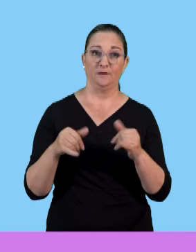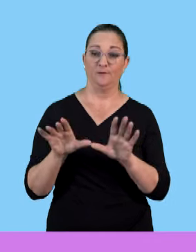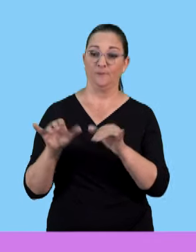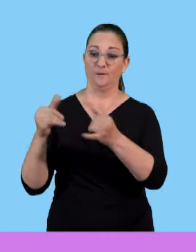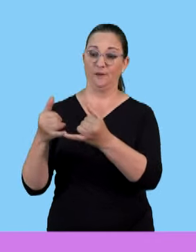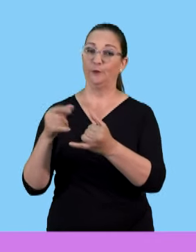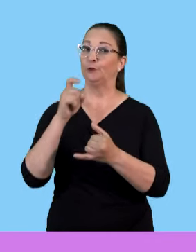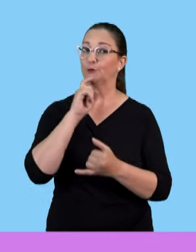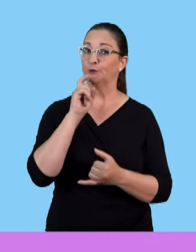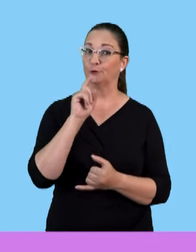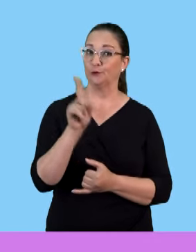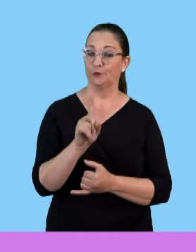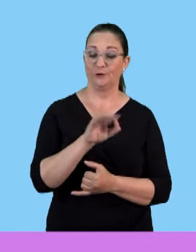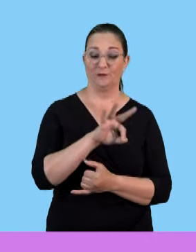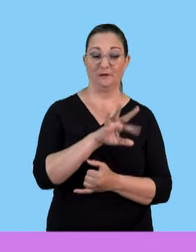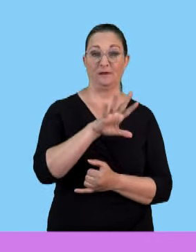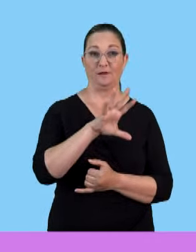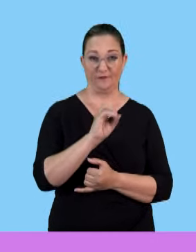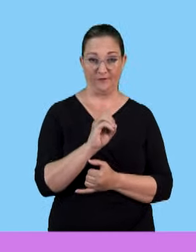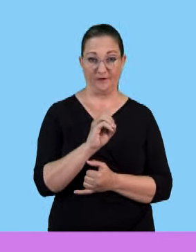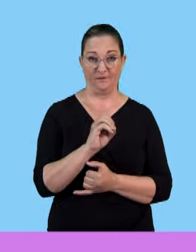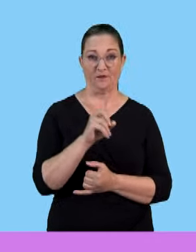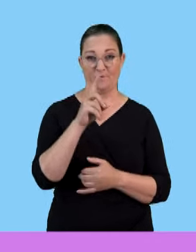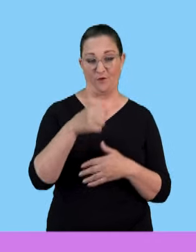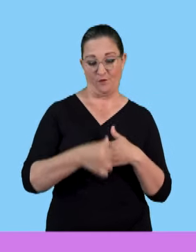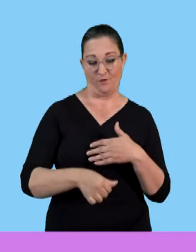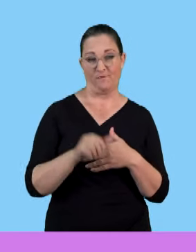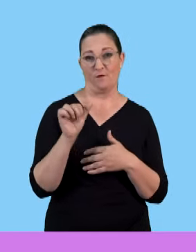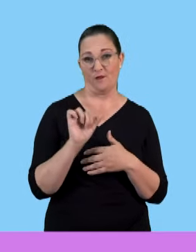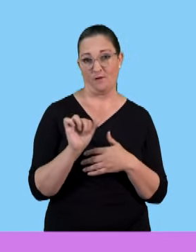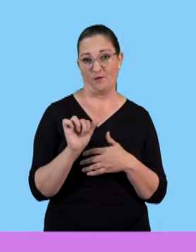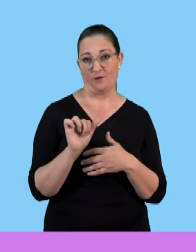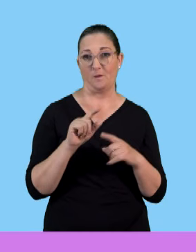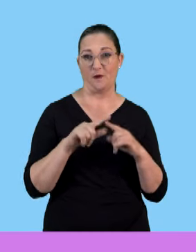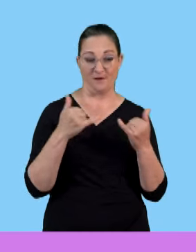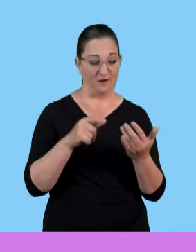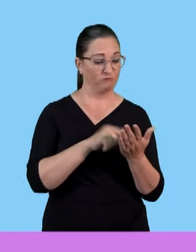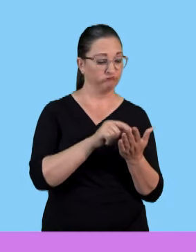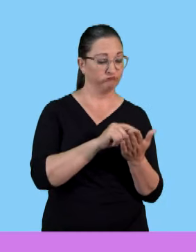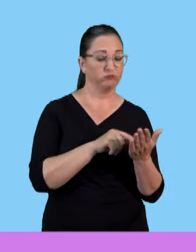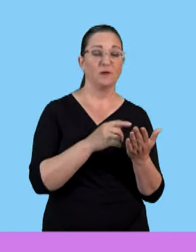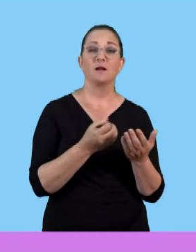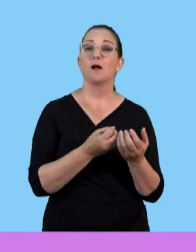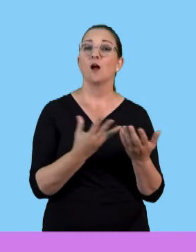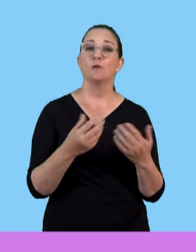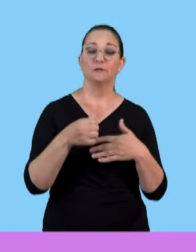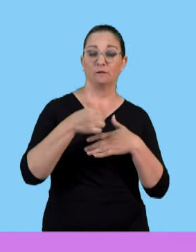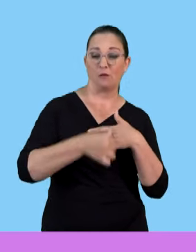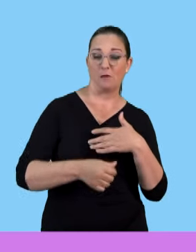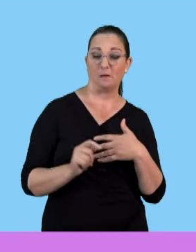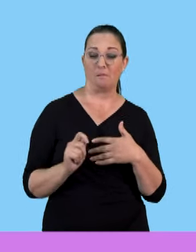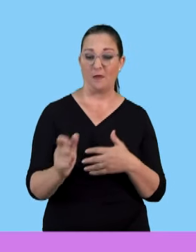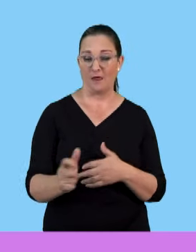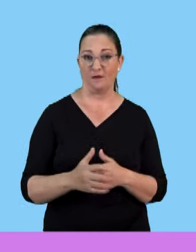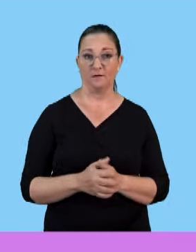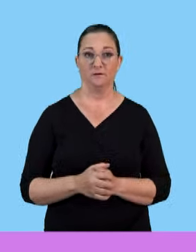free to you. The agency has used 350 for a month of April. Calculate the